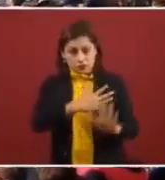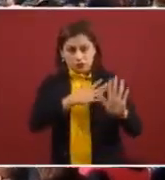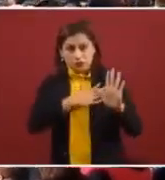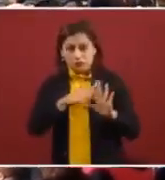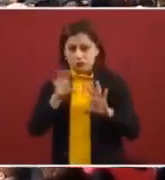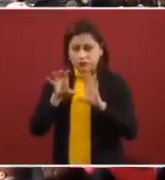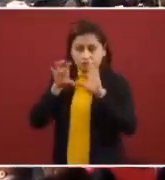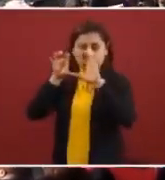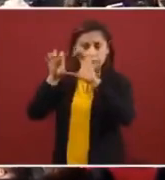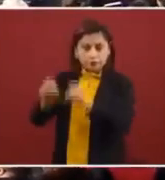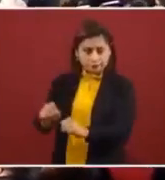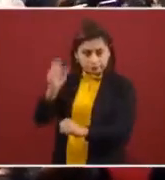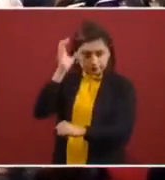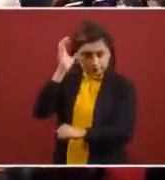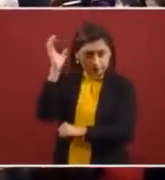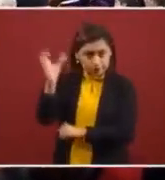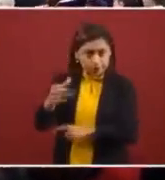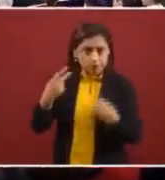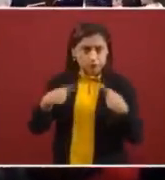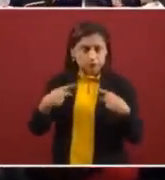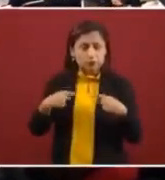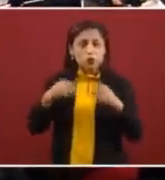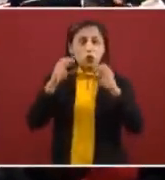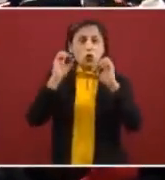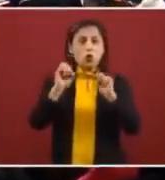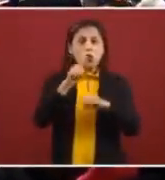Are you going to be